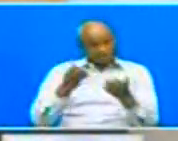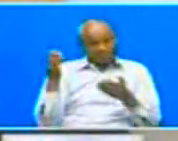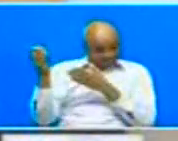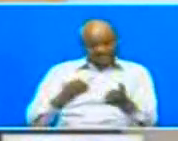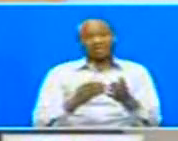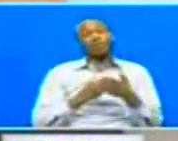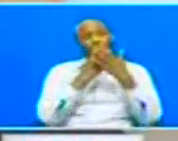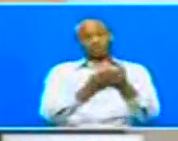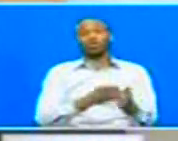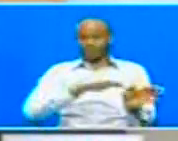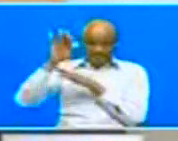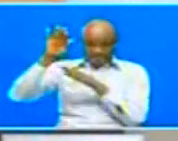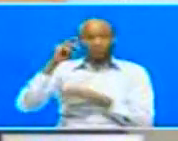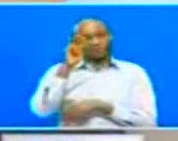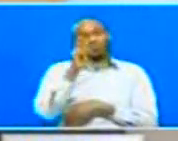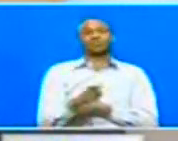parliament and you'll see what will happen.